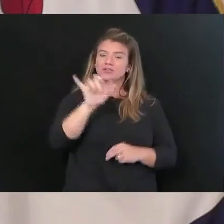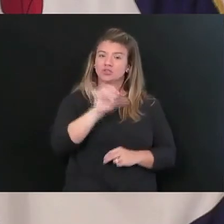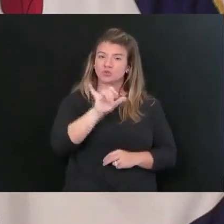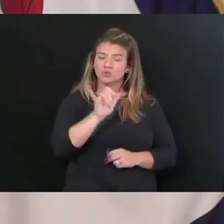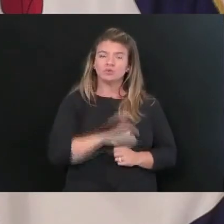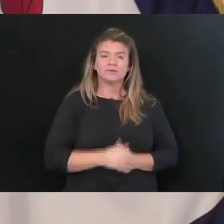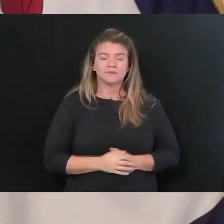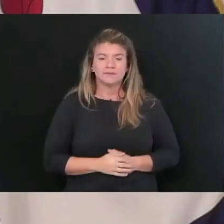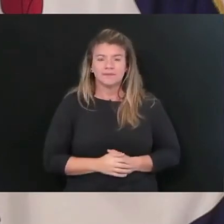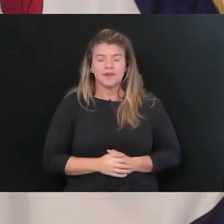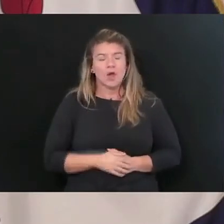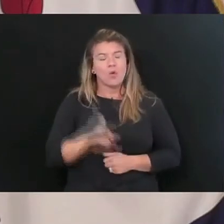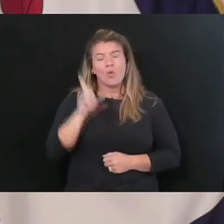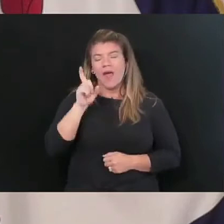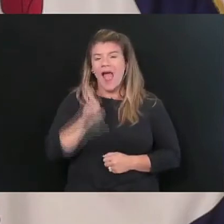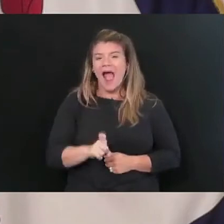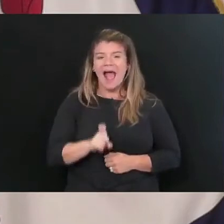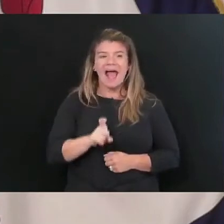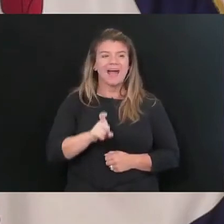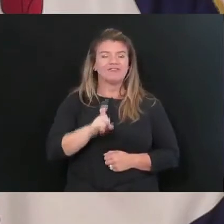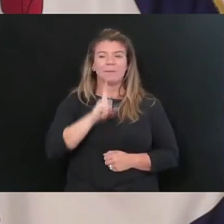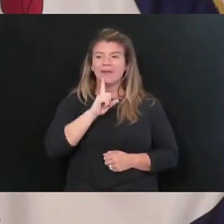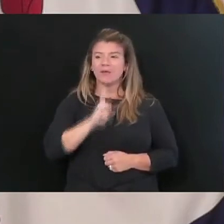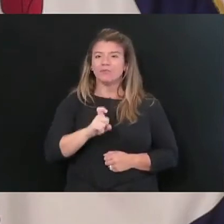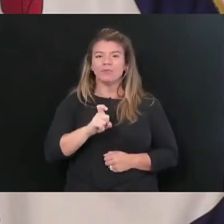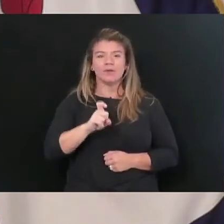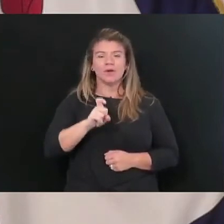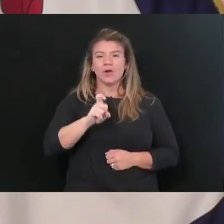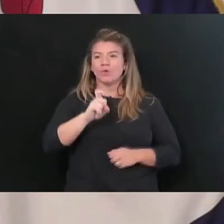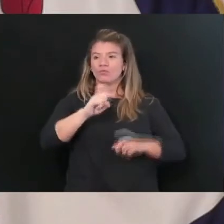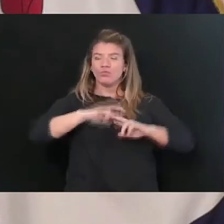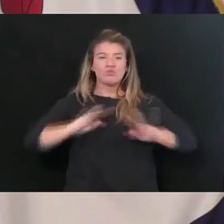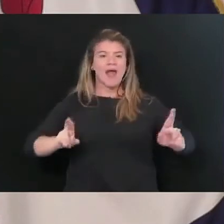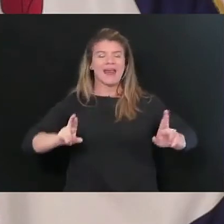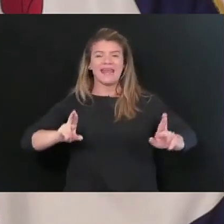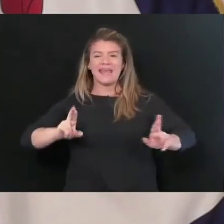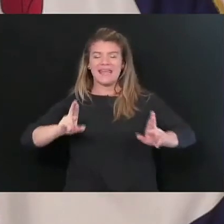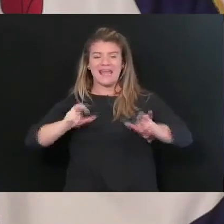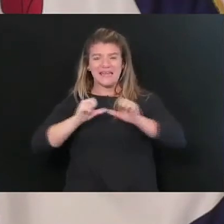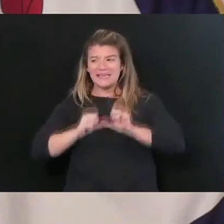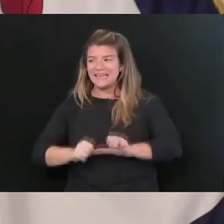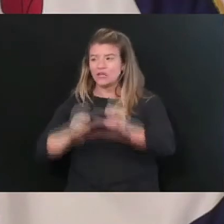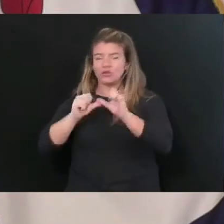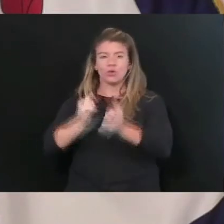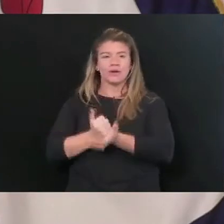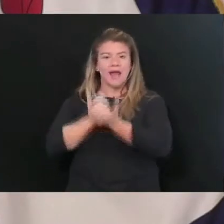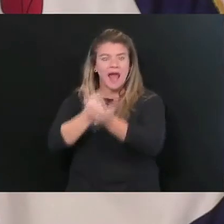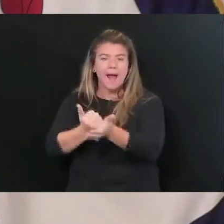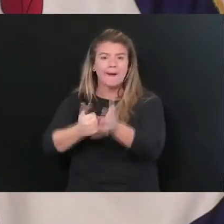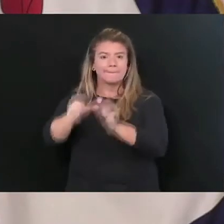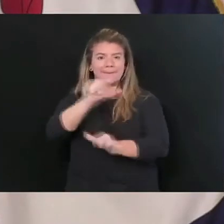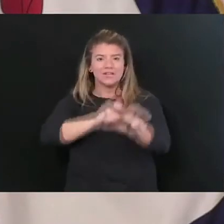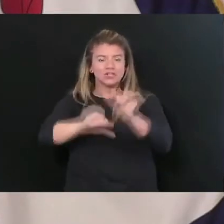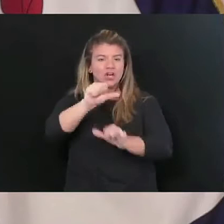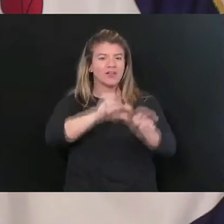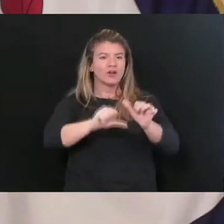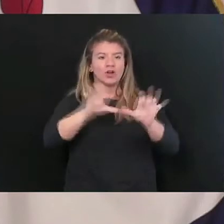be absolutely on our game and continue to help and watch what we do in every